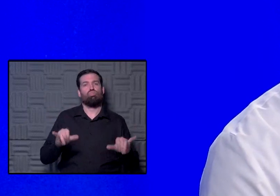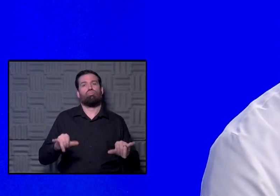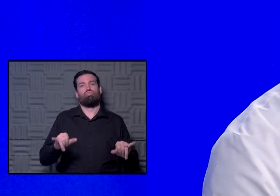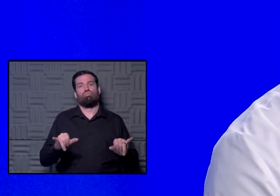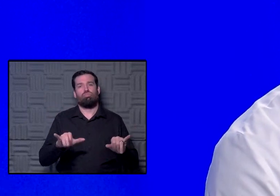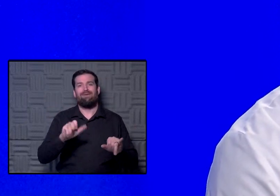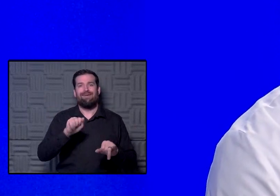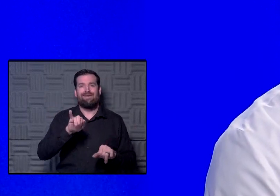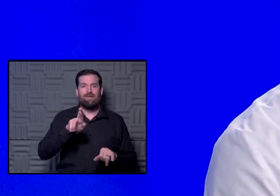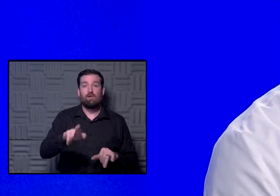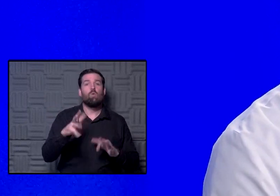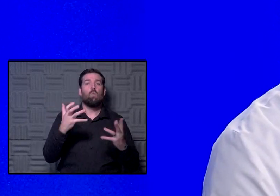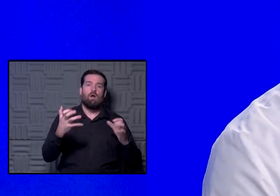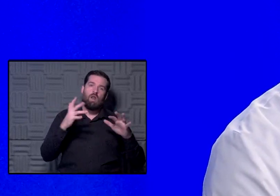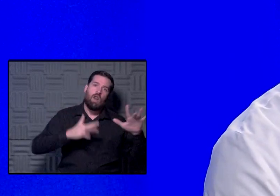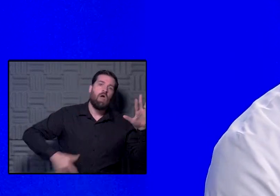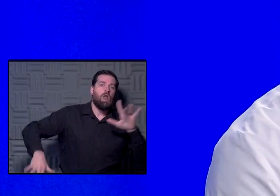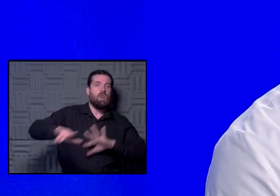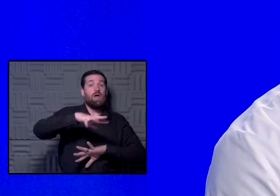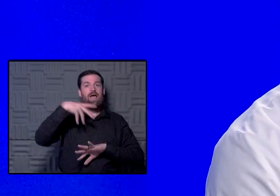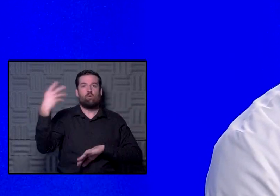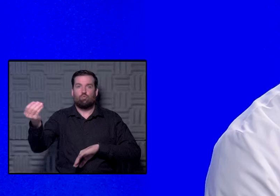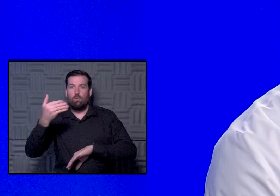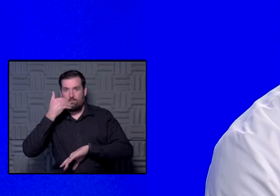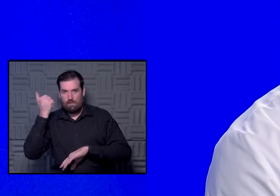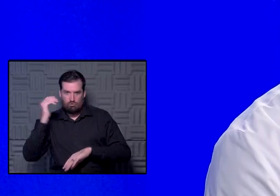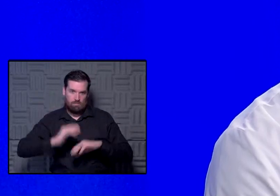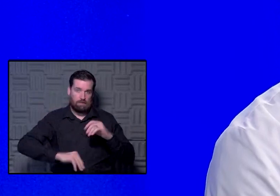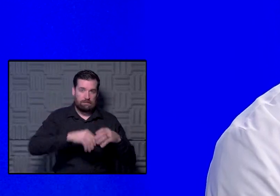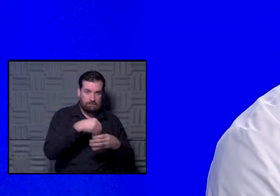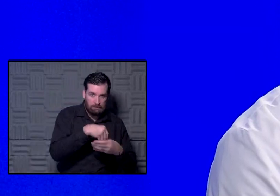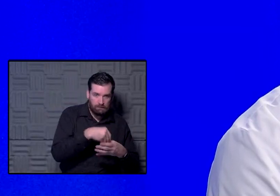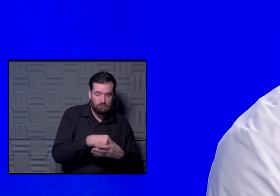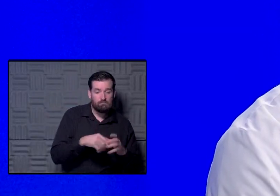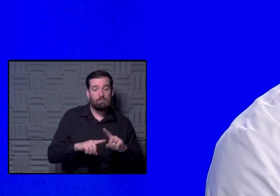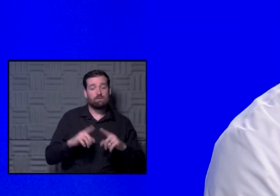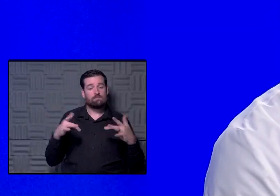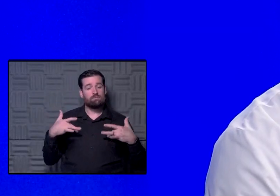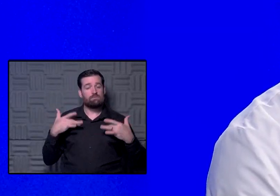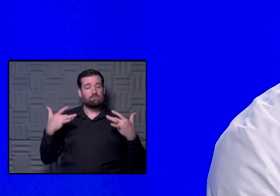some turbulent flow, and that's why outdoors is better than indoors, things of that nature. But in